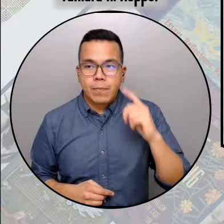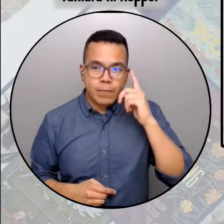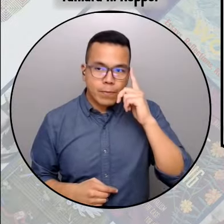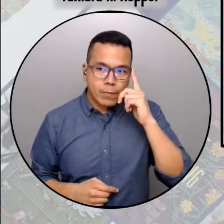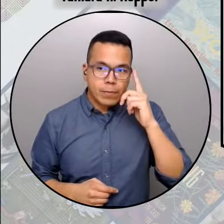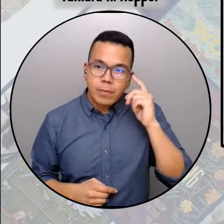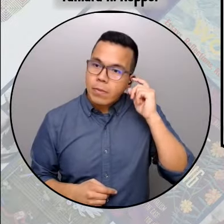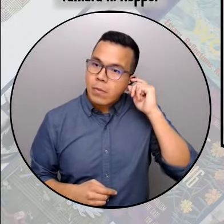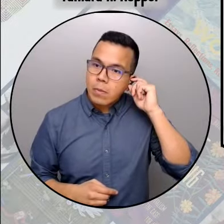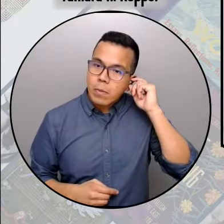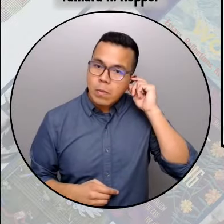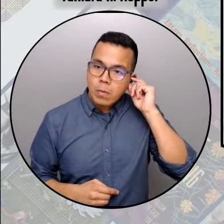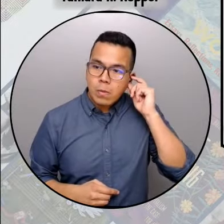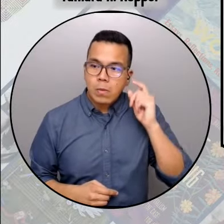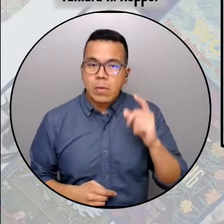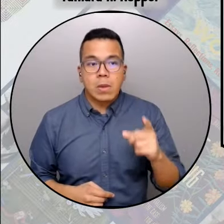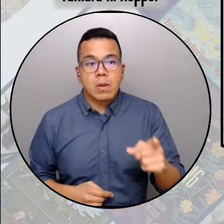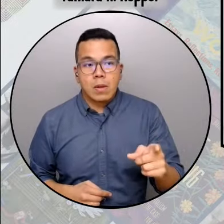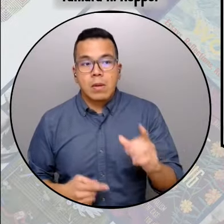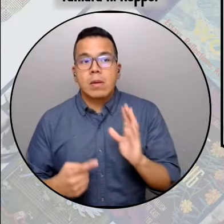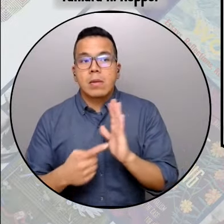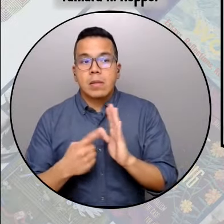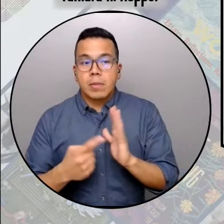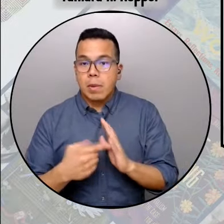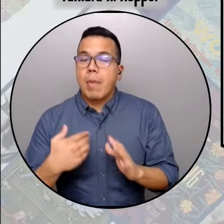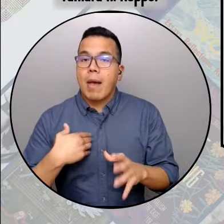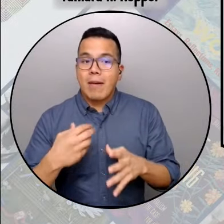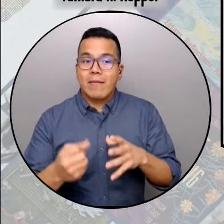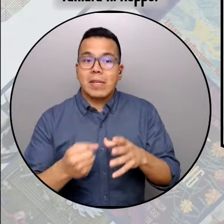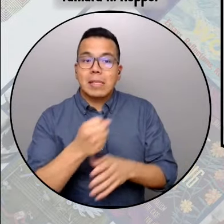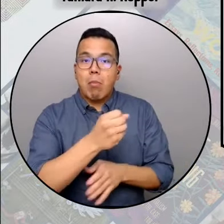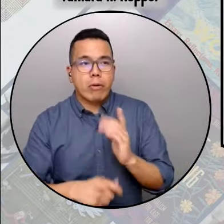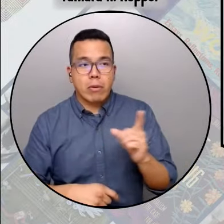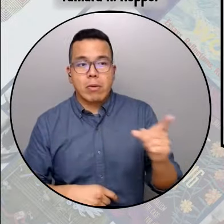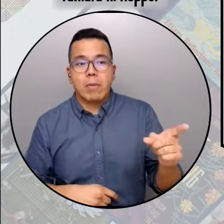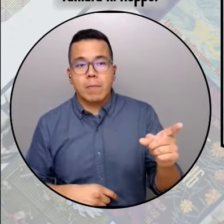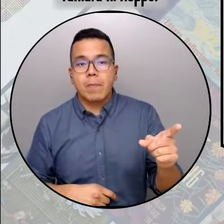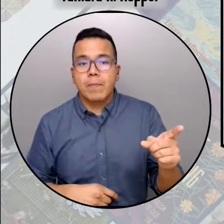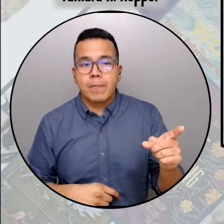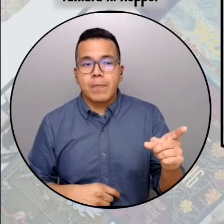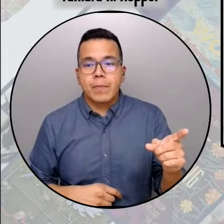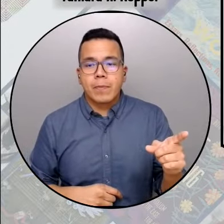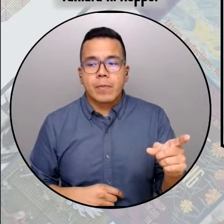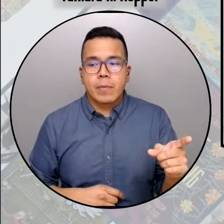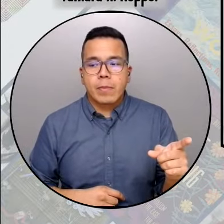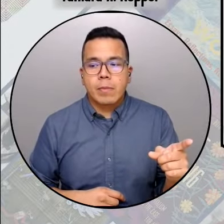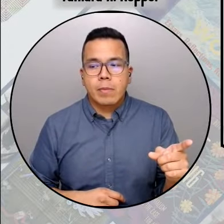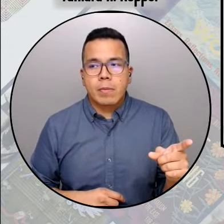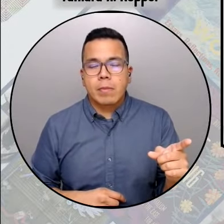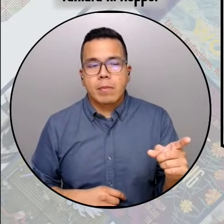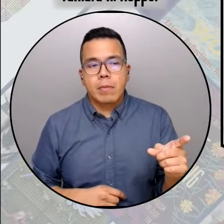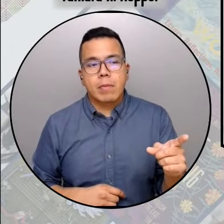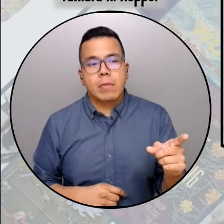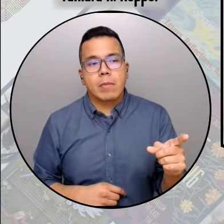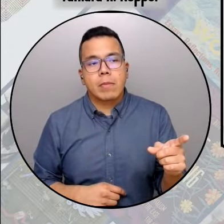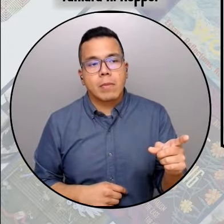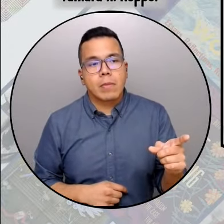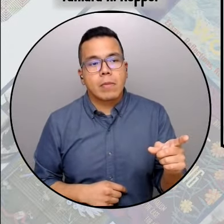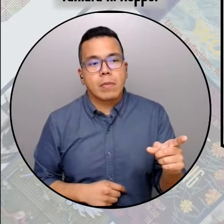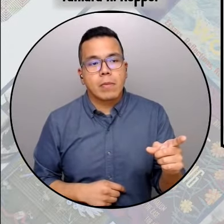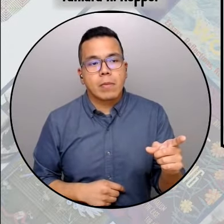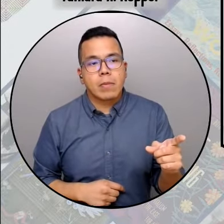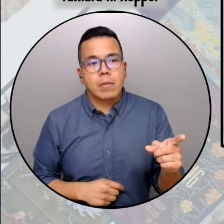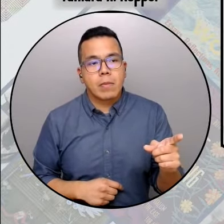is there are deportees who are stigmatized in their home countries, right? With